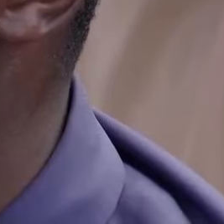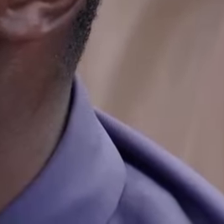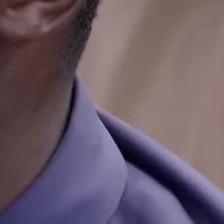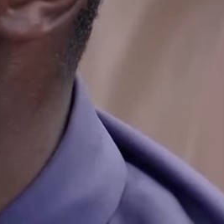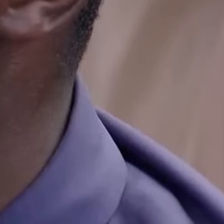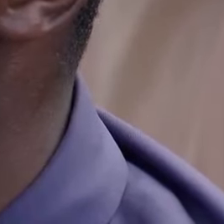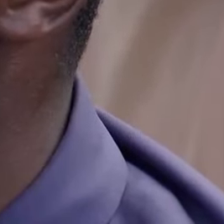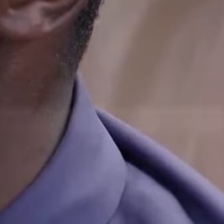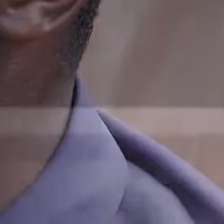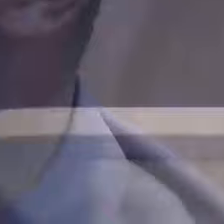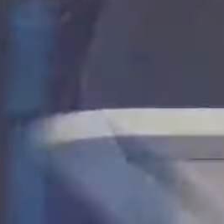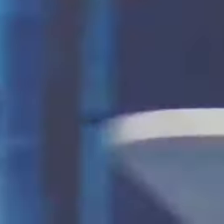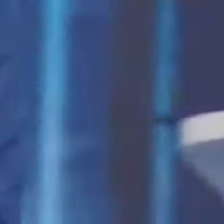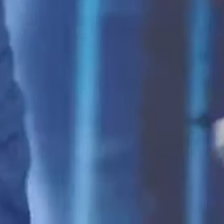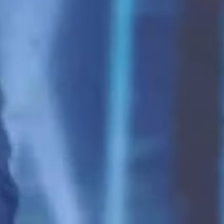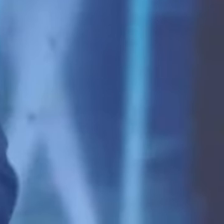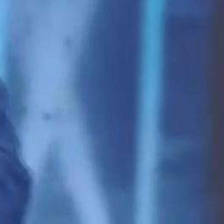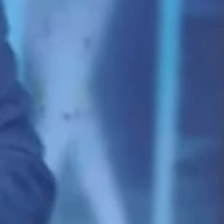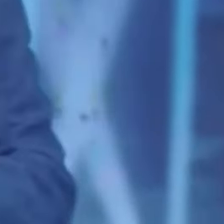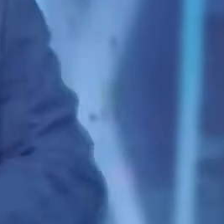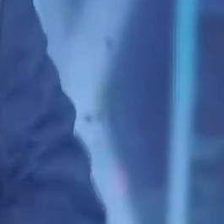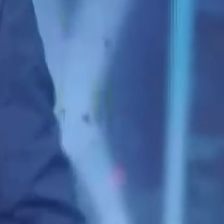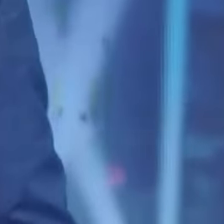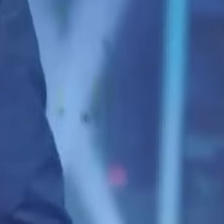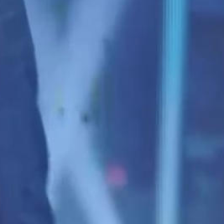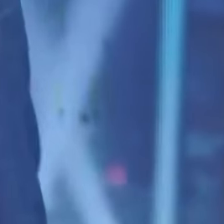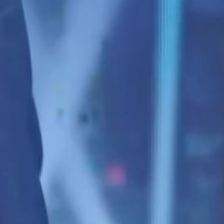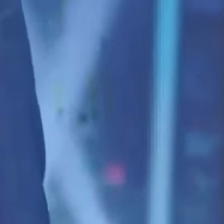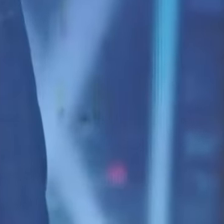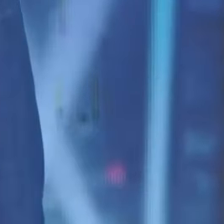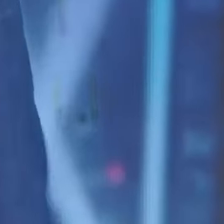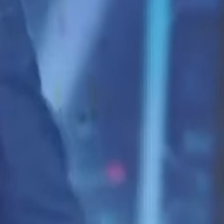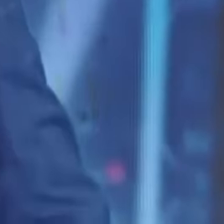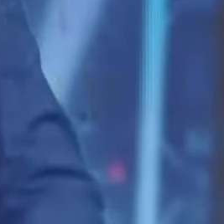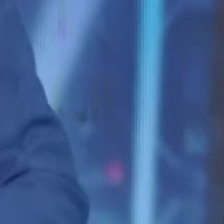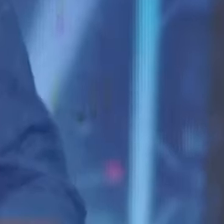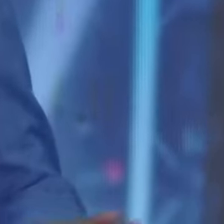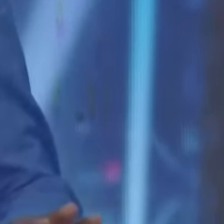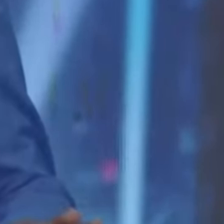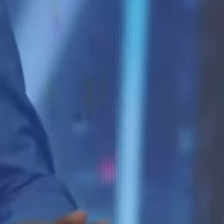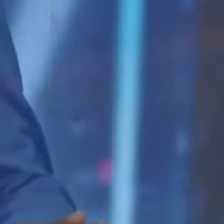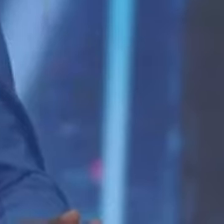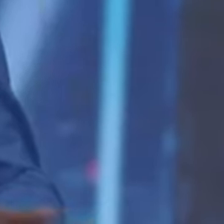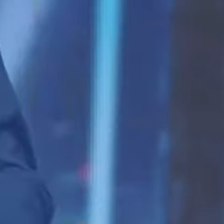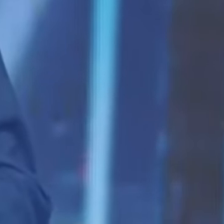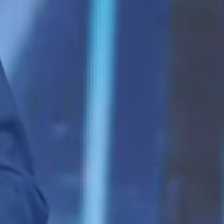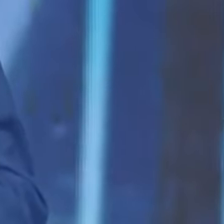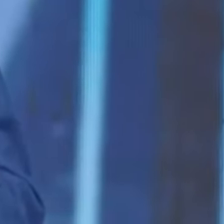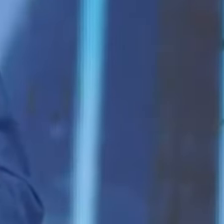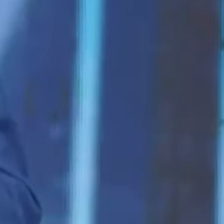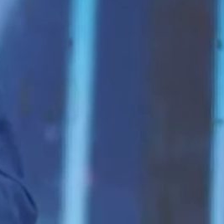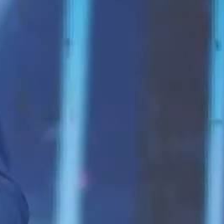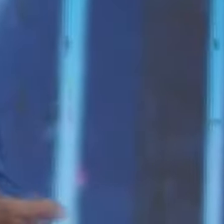the moment of translation, transportation, out of where you are, a new level in your life